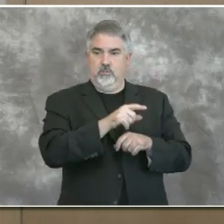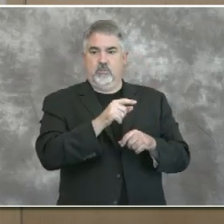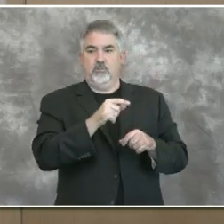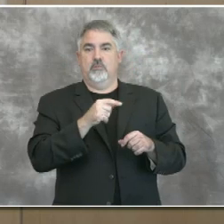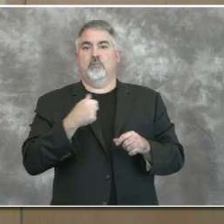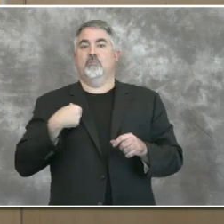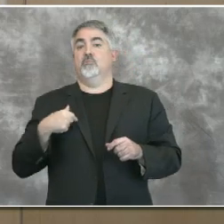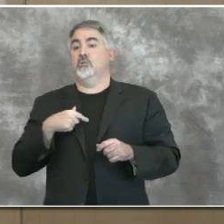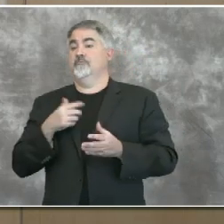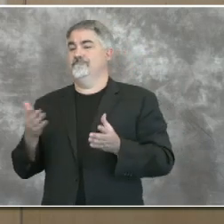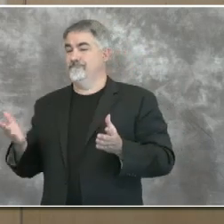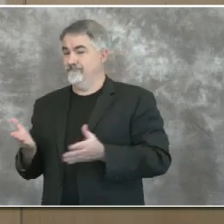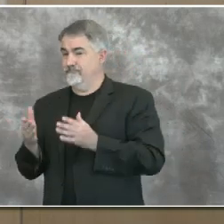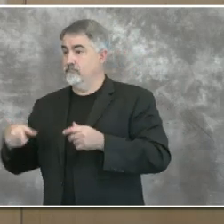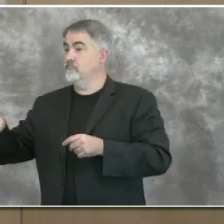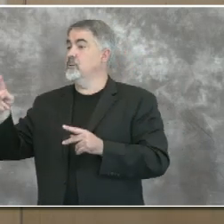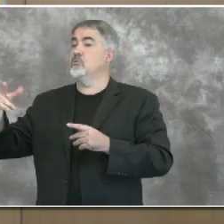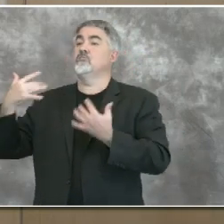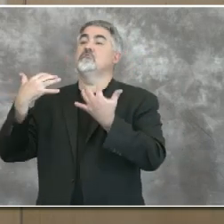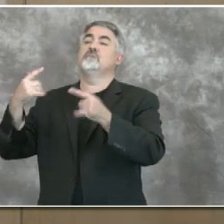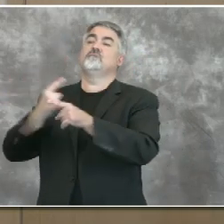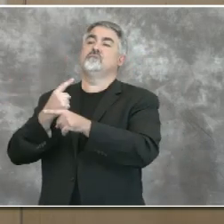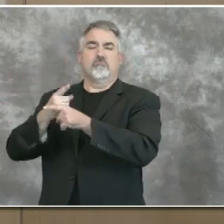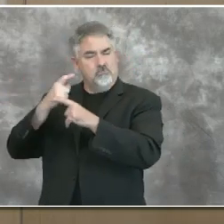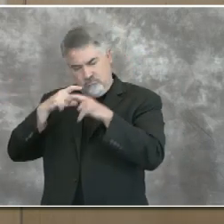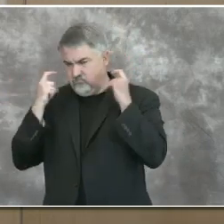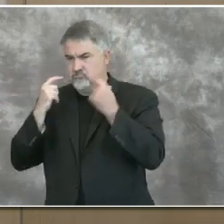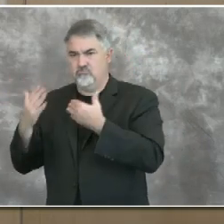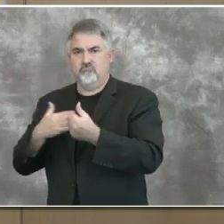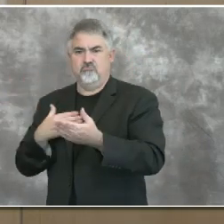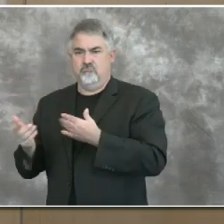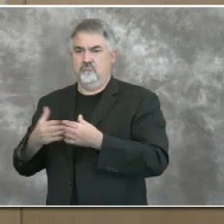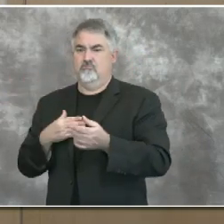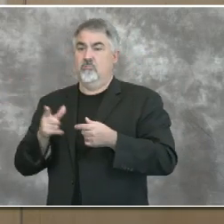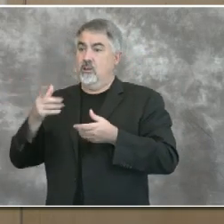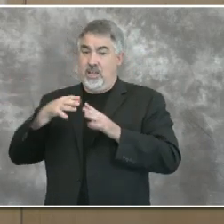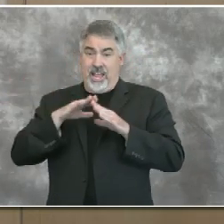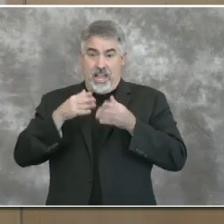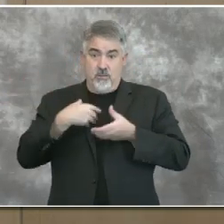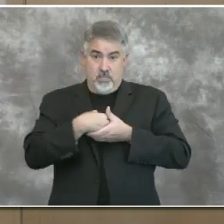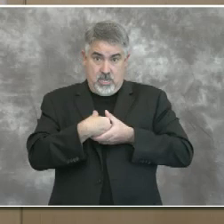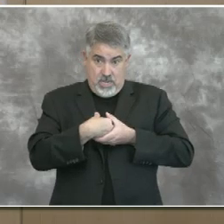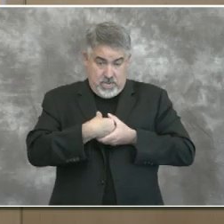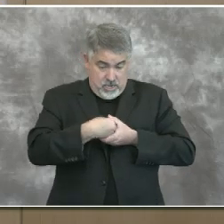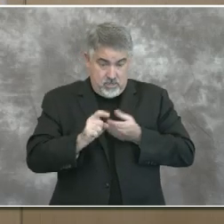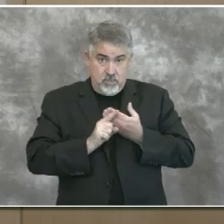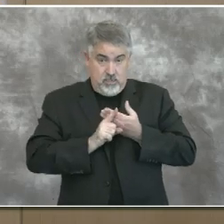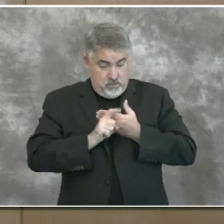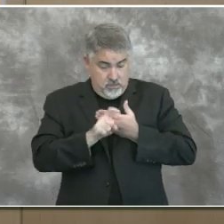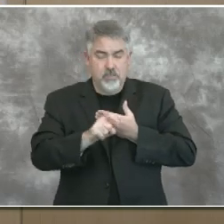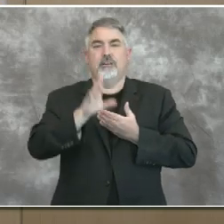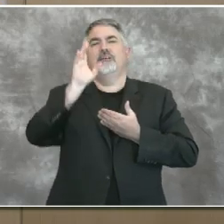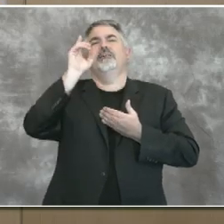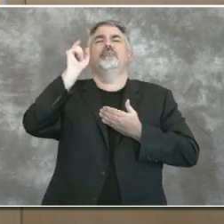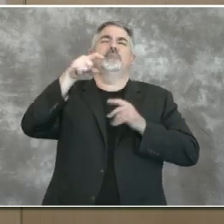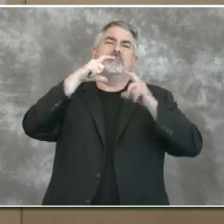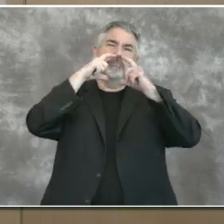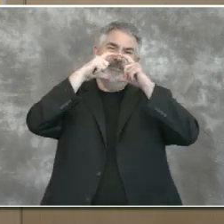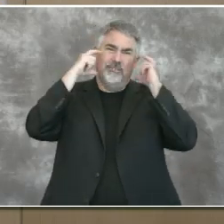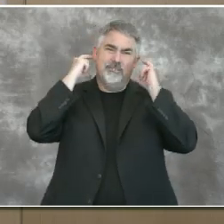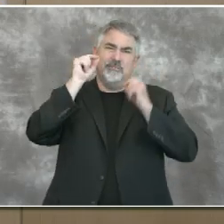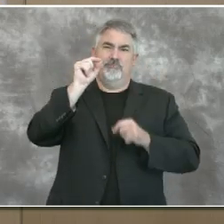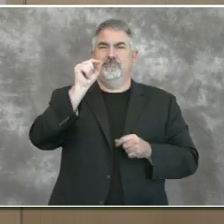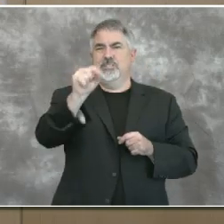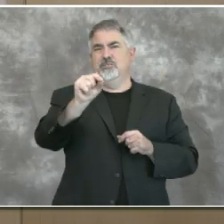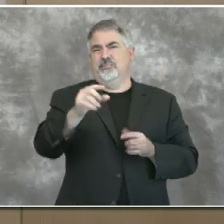public. As you go out, when you leave your place, your house, your residence, to cover your face, have it to